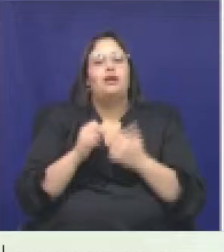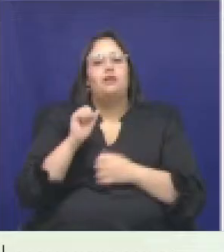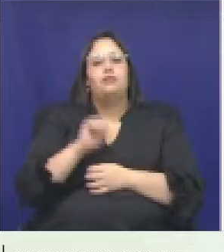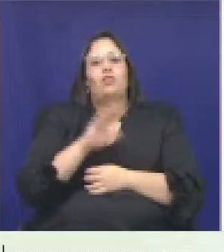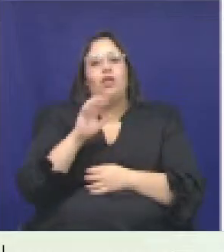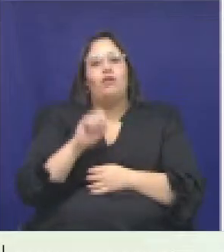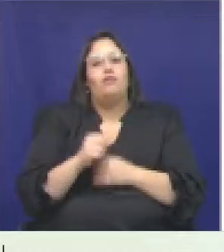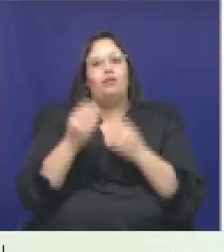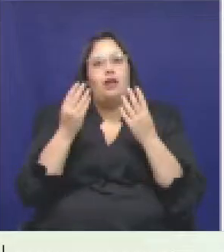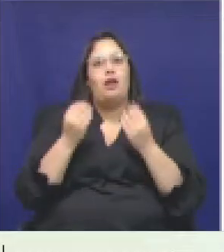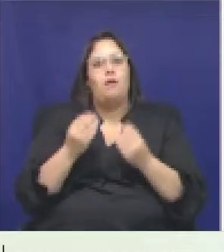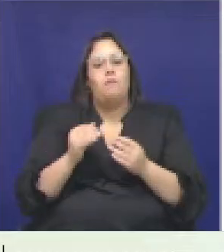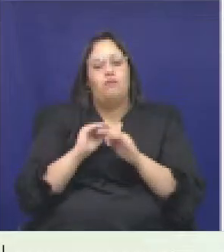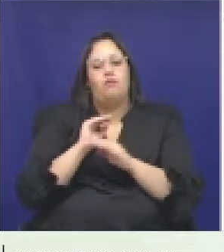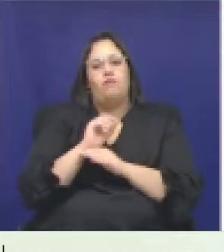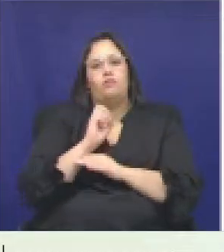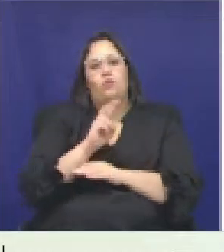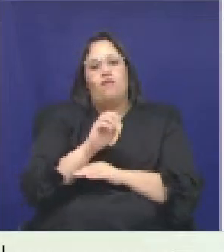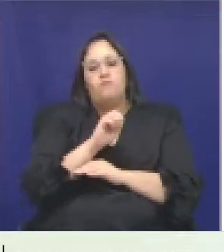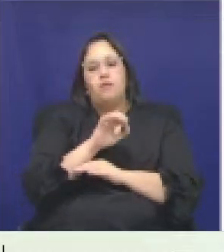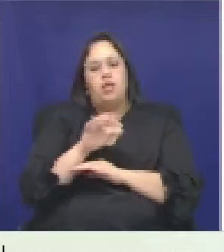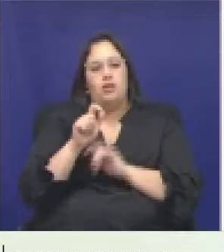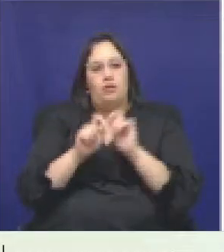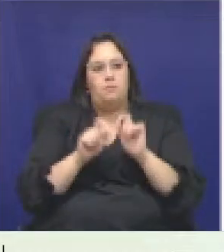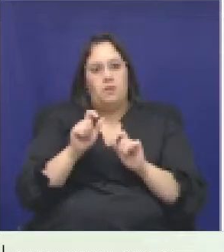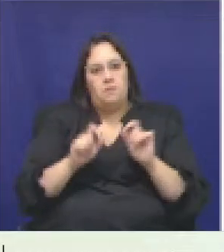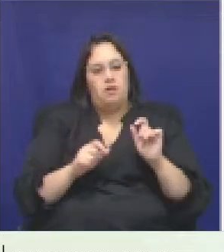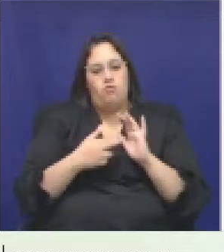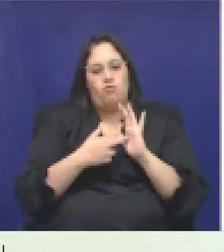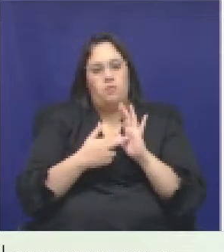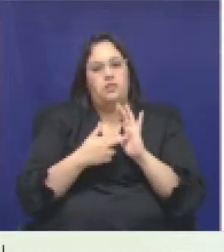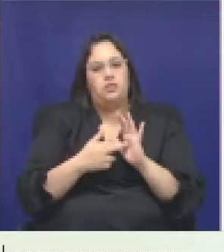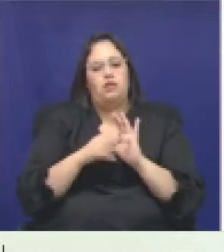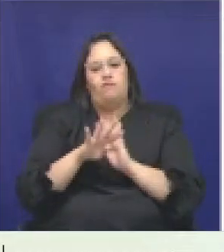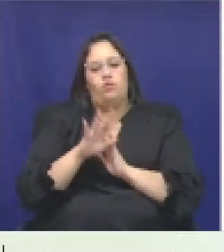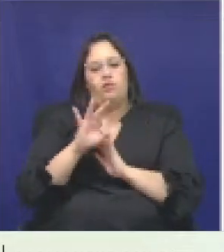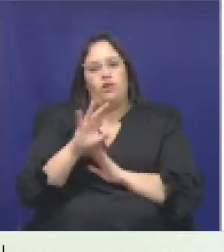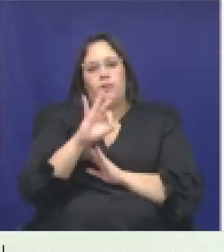unemployment figures of more than 12 million people, representing a